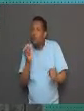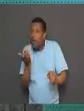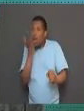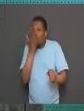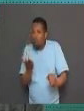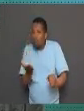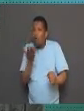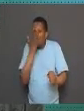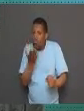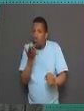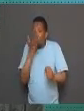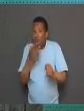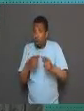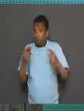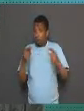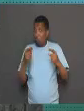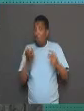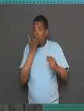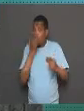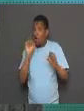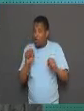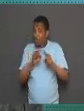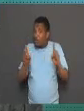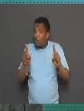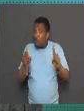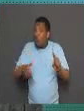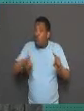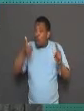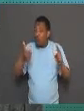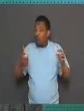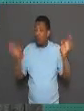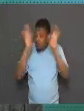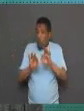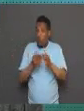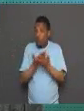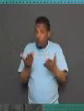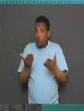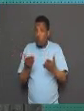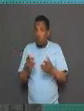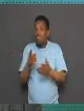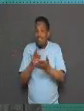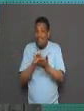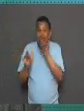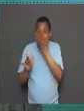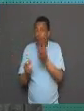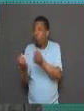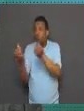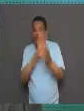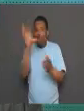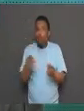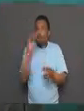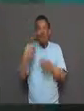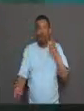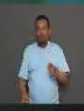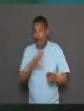medication, but the necessary drugs are not available to most people in Africa.